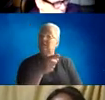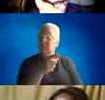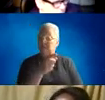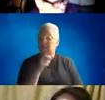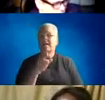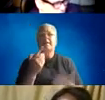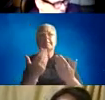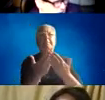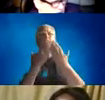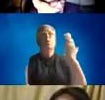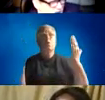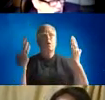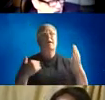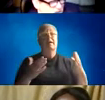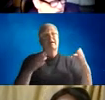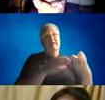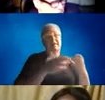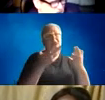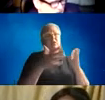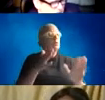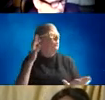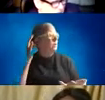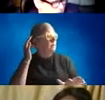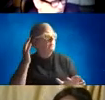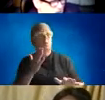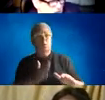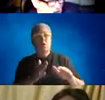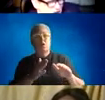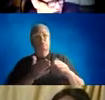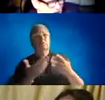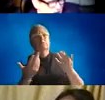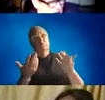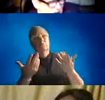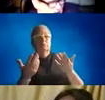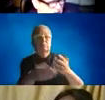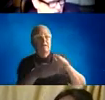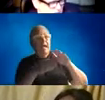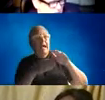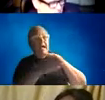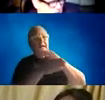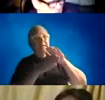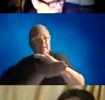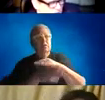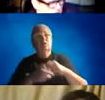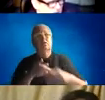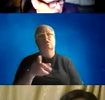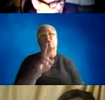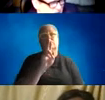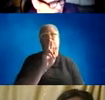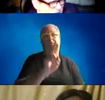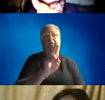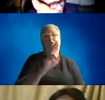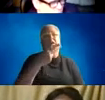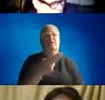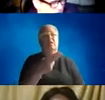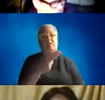is important for women, access to reproductive health. And I think that might be a good indicator there